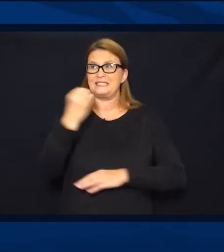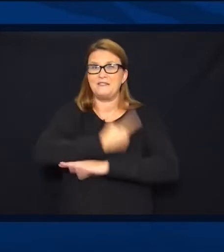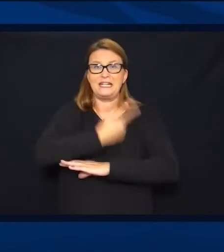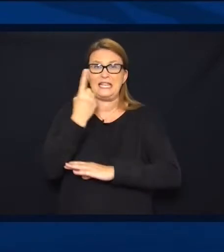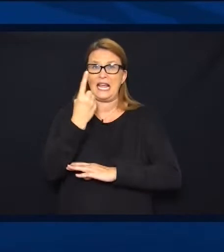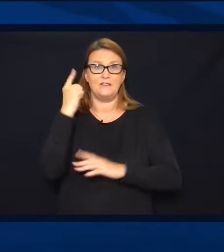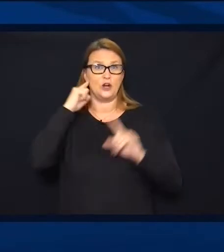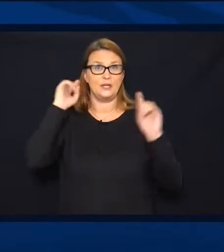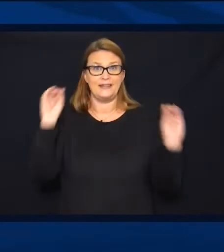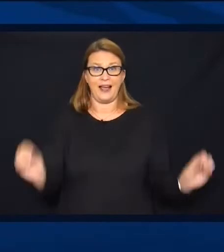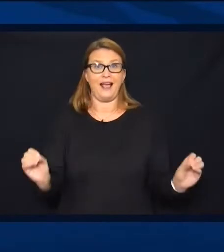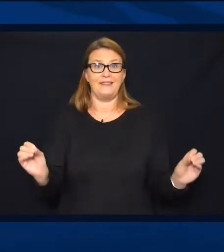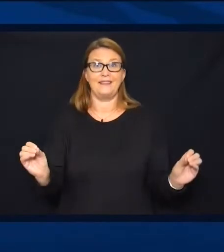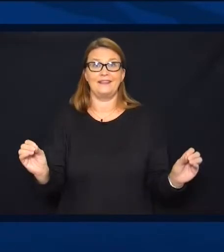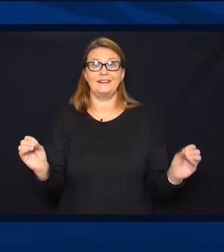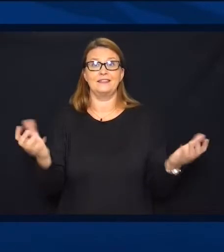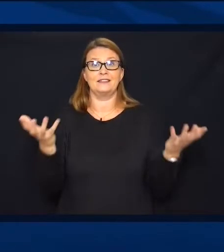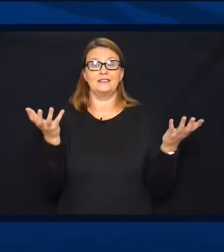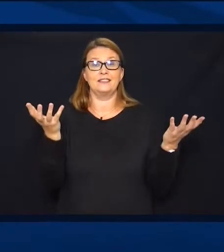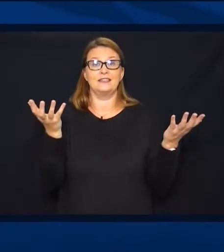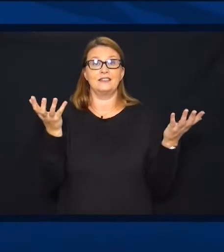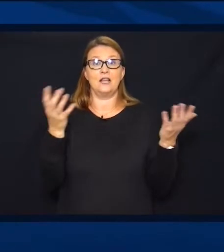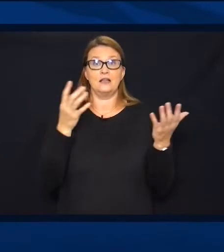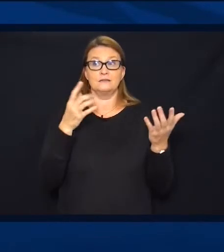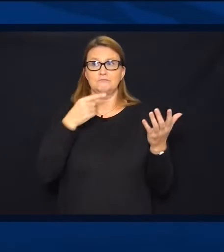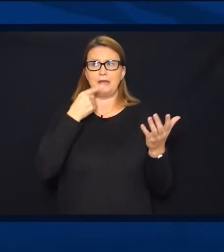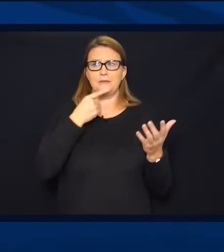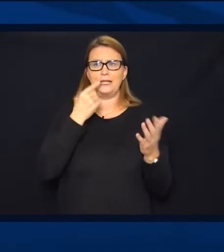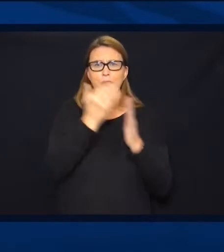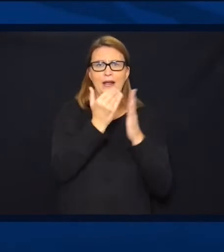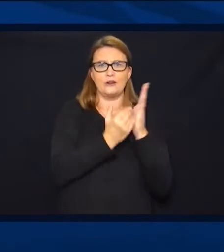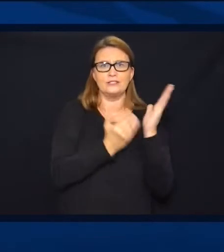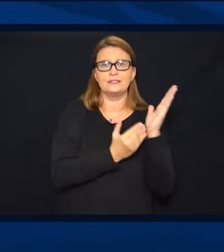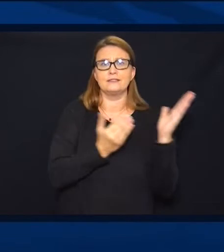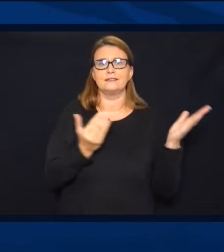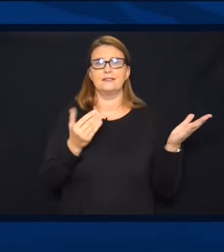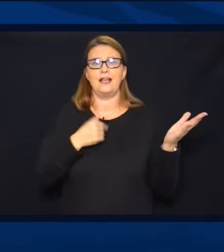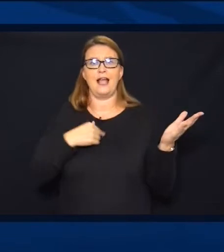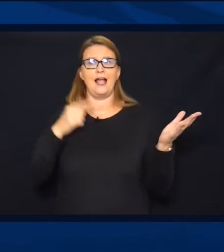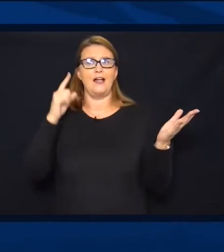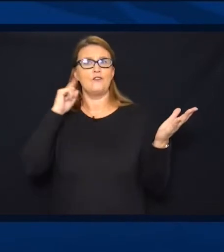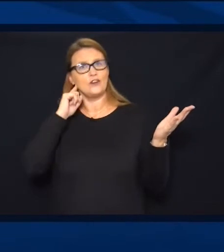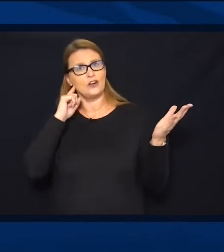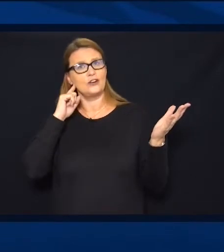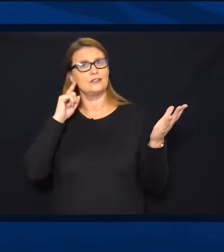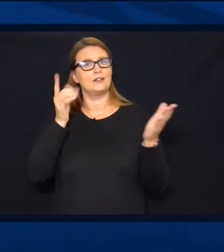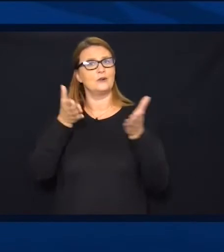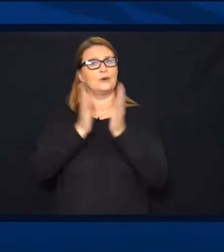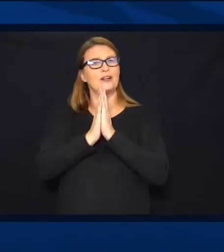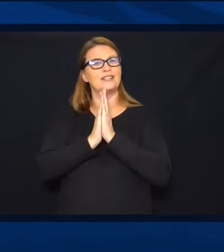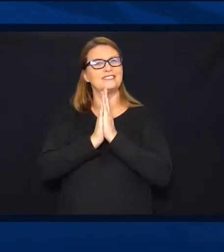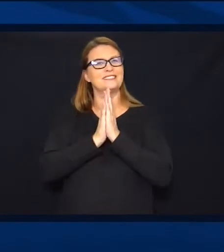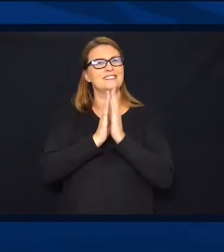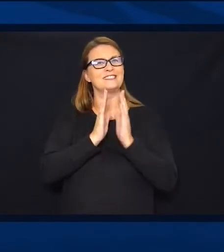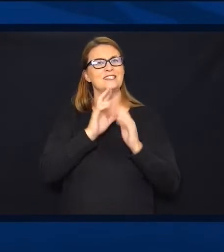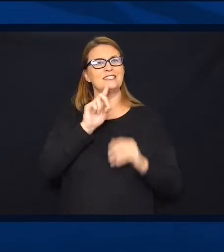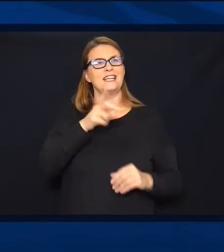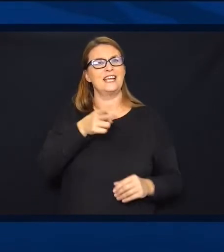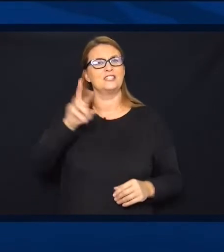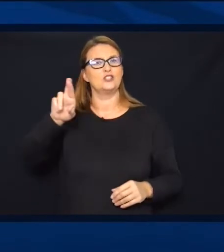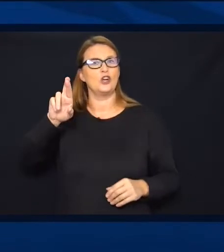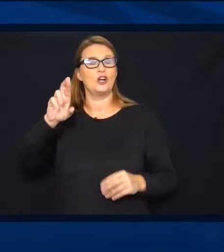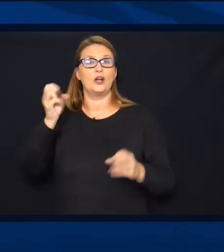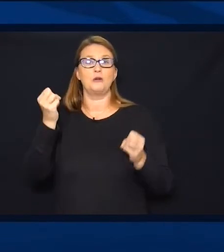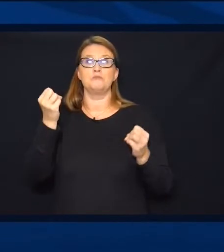and I still haven't received those public records. I also requested them from DHHR more